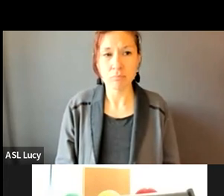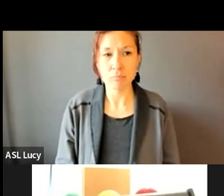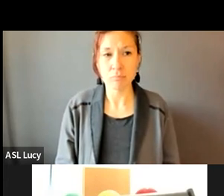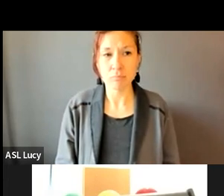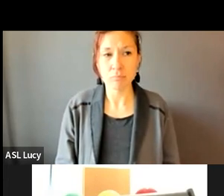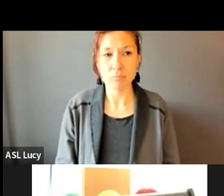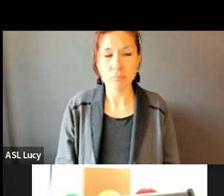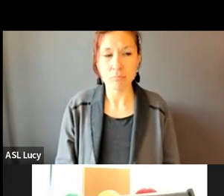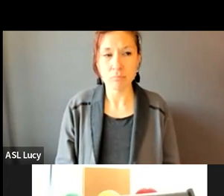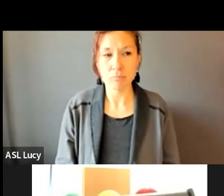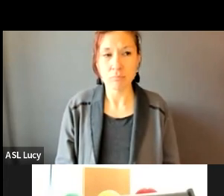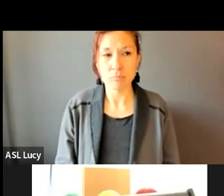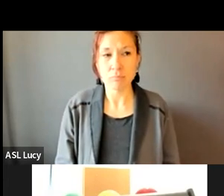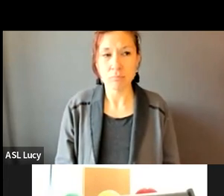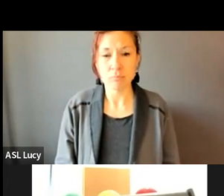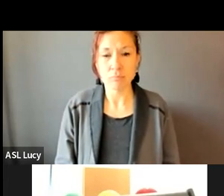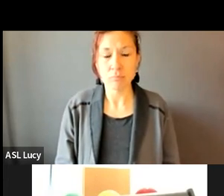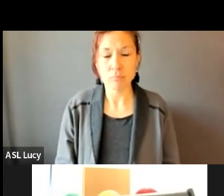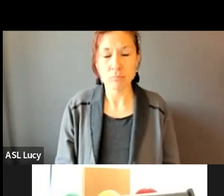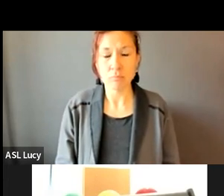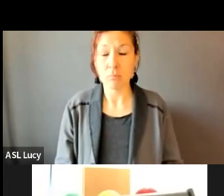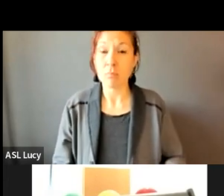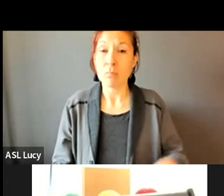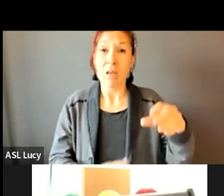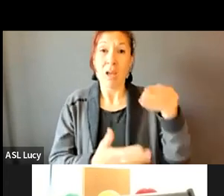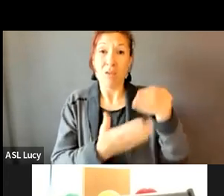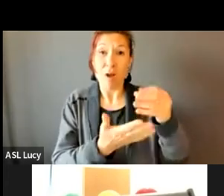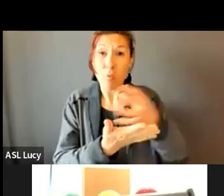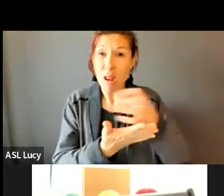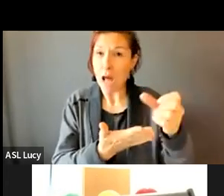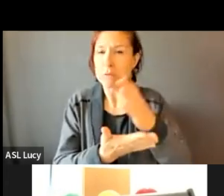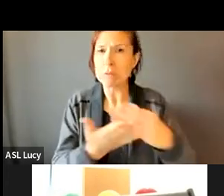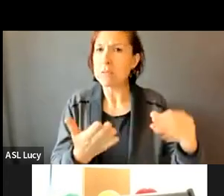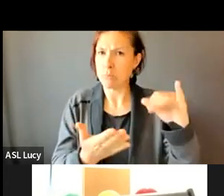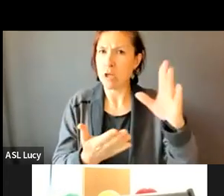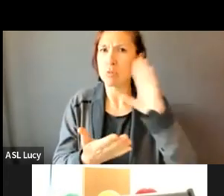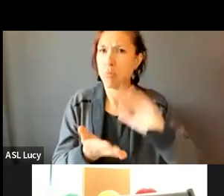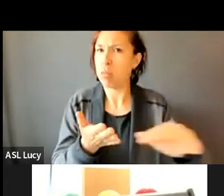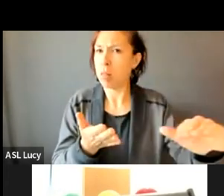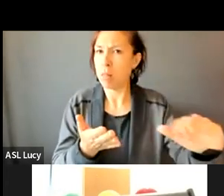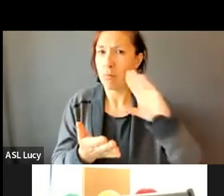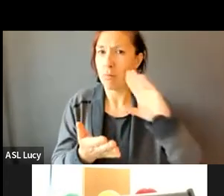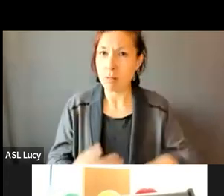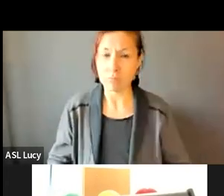some jobs will be lost when these funds end s